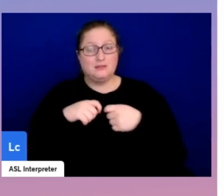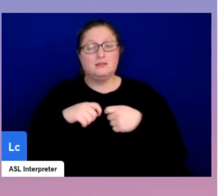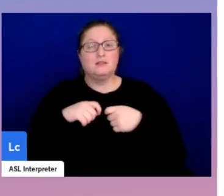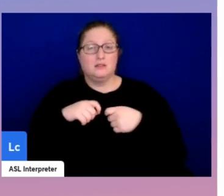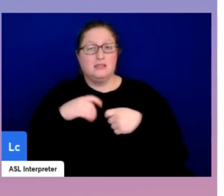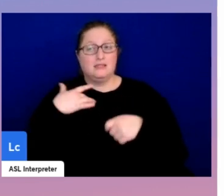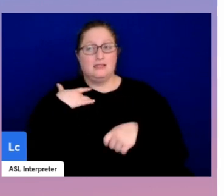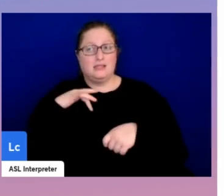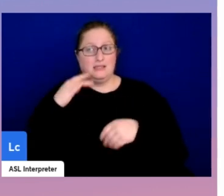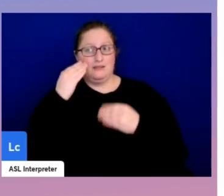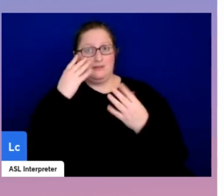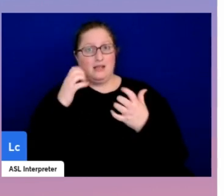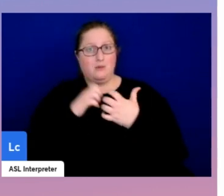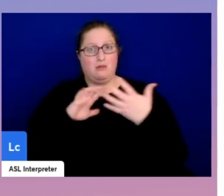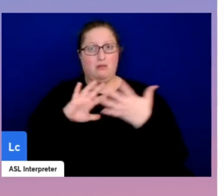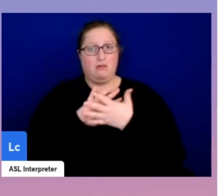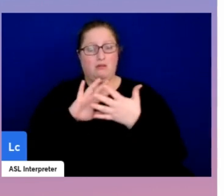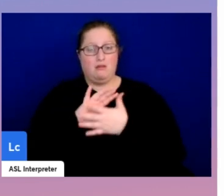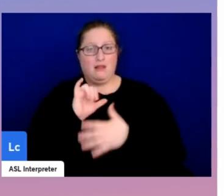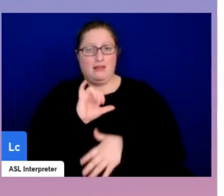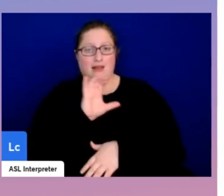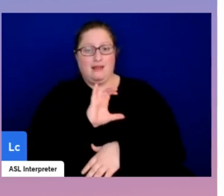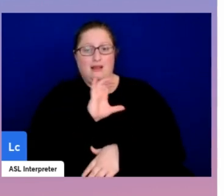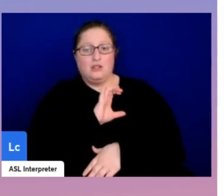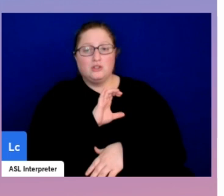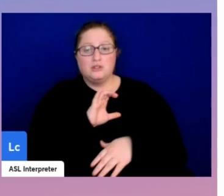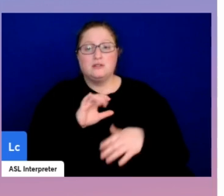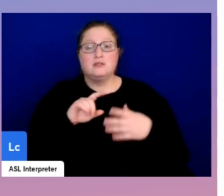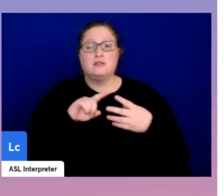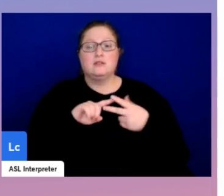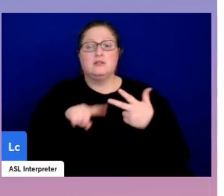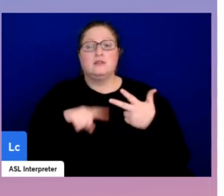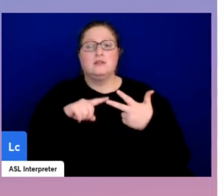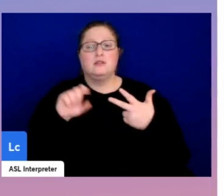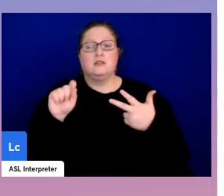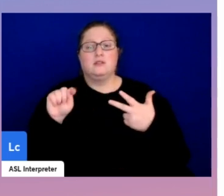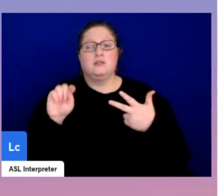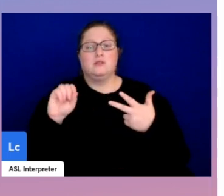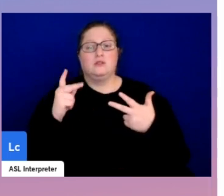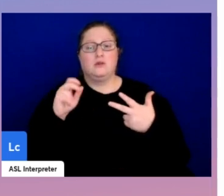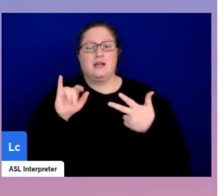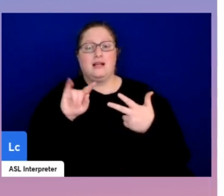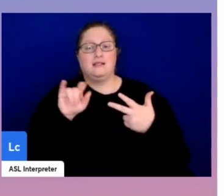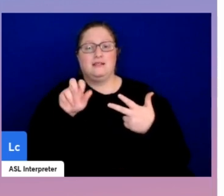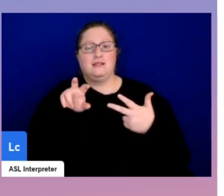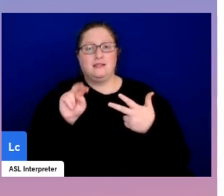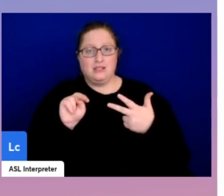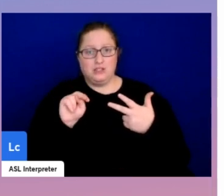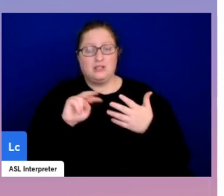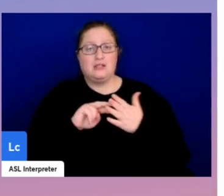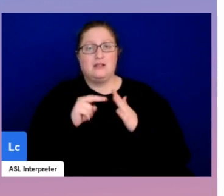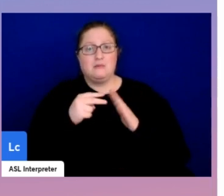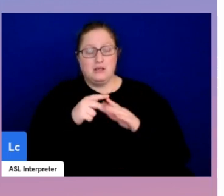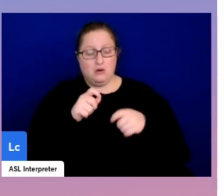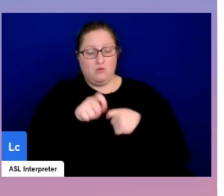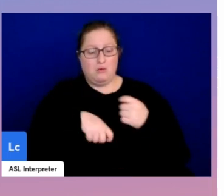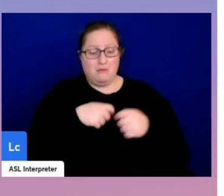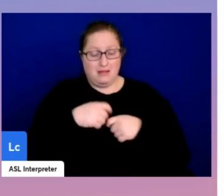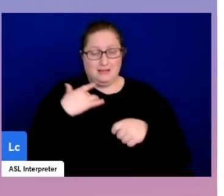And then finally, we have tokenization, which replaces sensitive information with mathematically unrelated tokens.